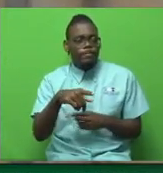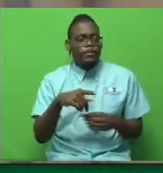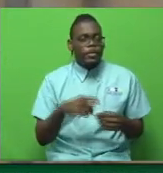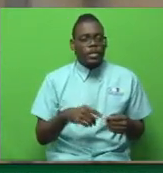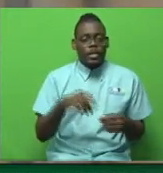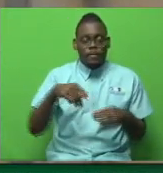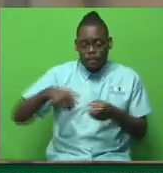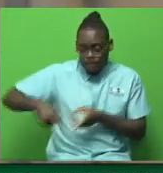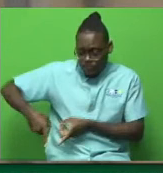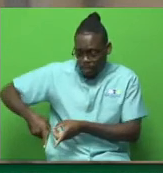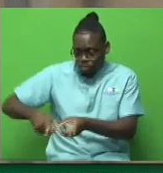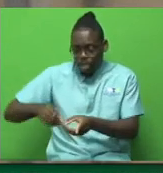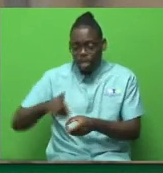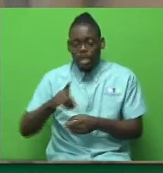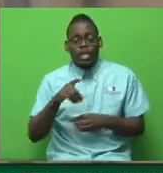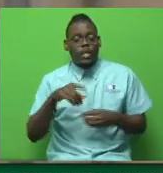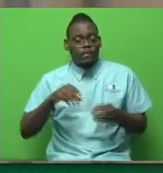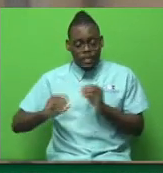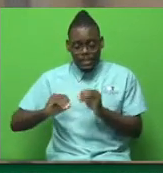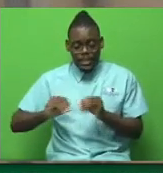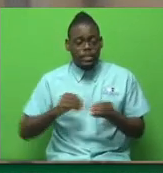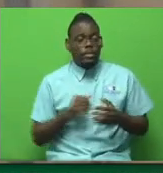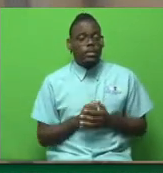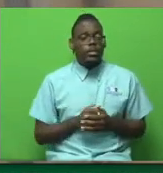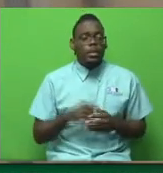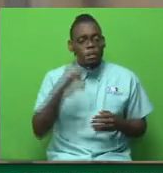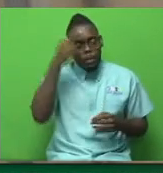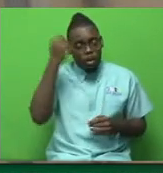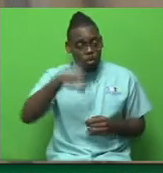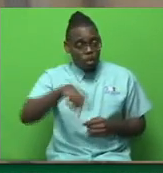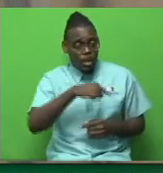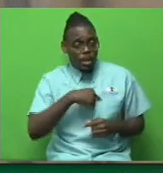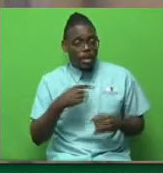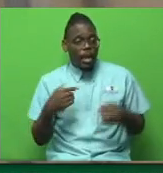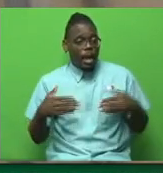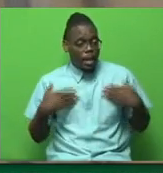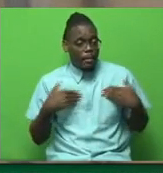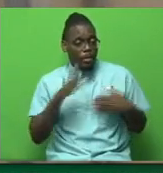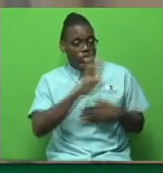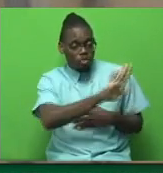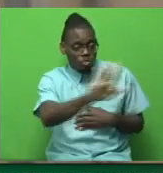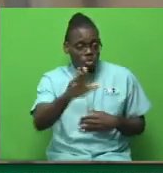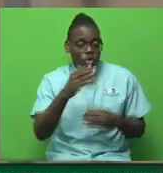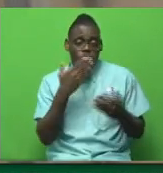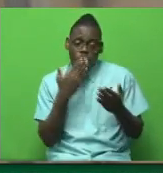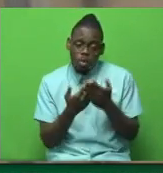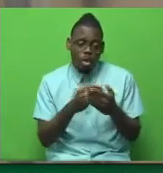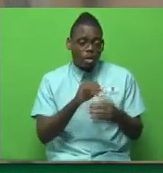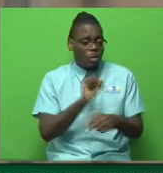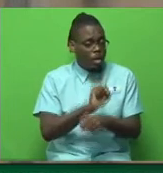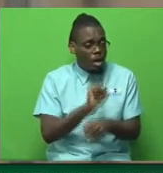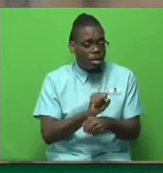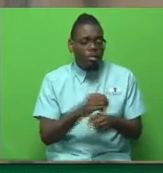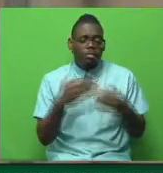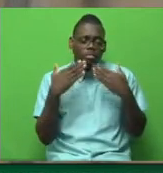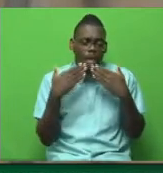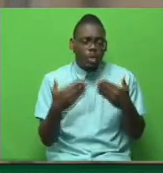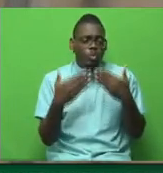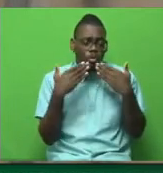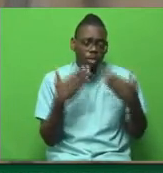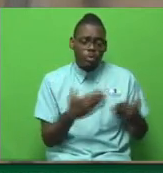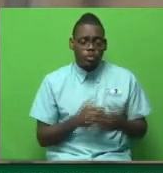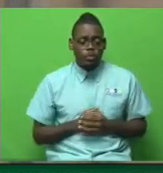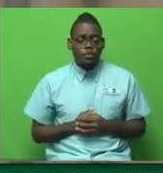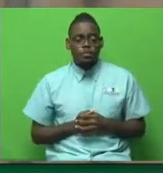constituents my constituents benefit from the work that they are doing in these areas and I am grateful Mr Deputy